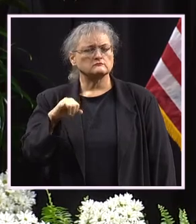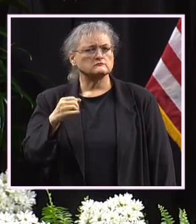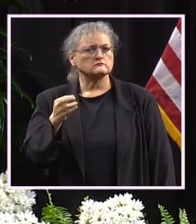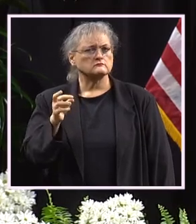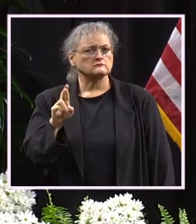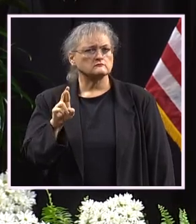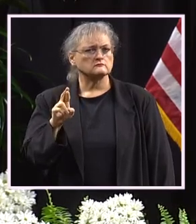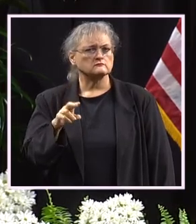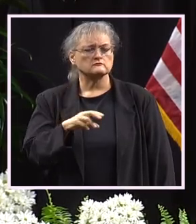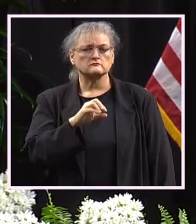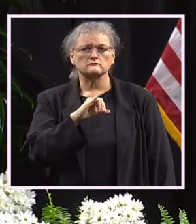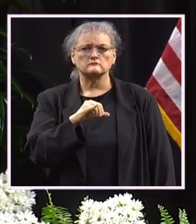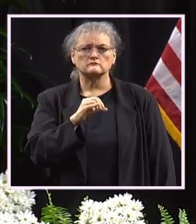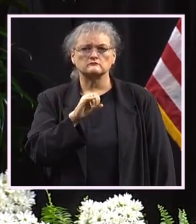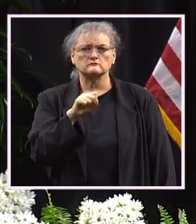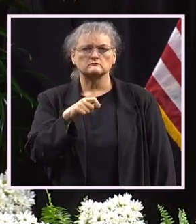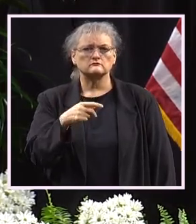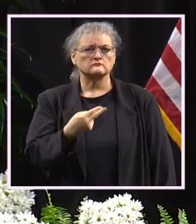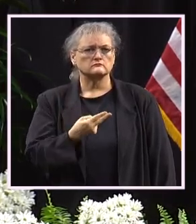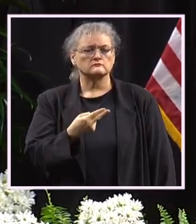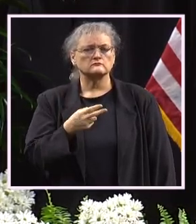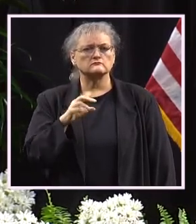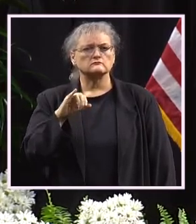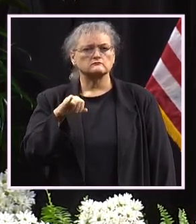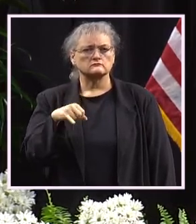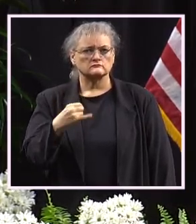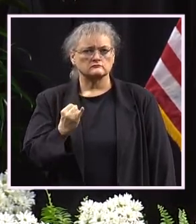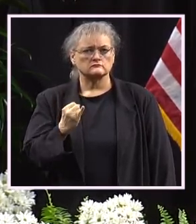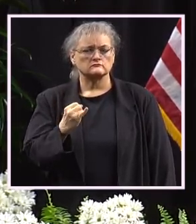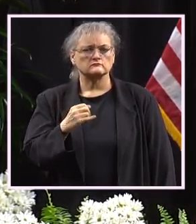Joseph I. Johnson, cum laude.